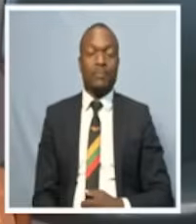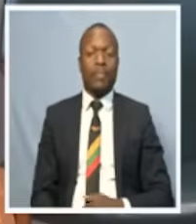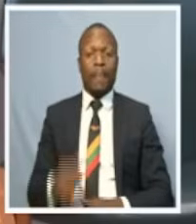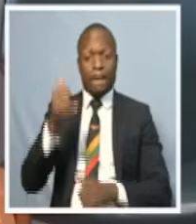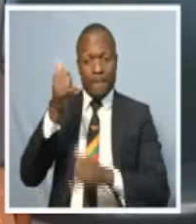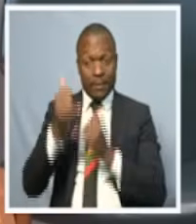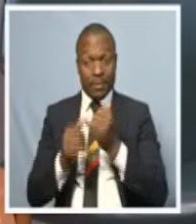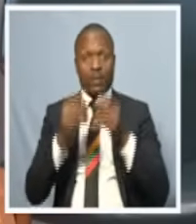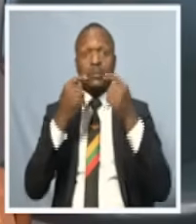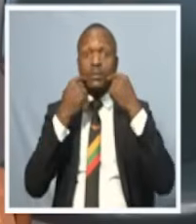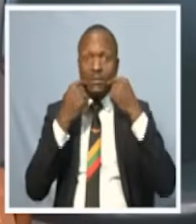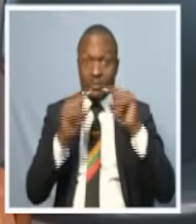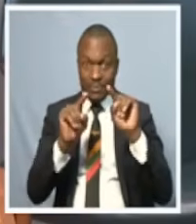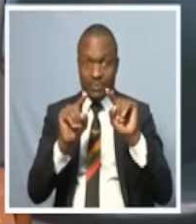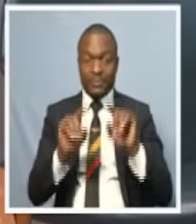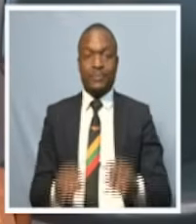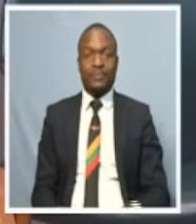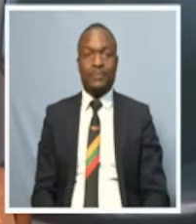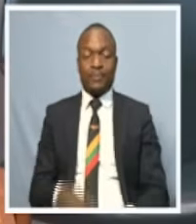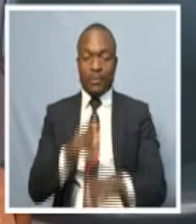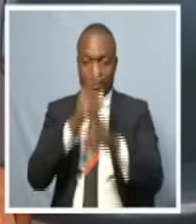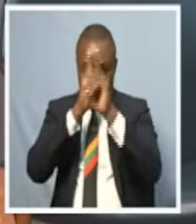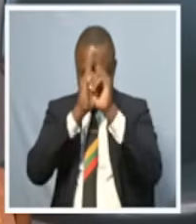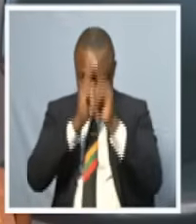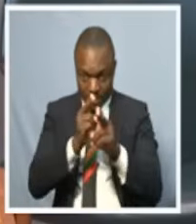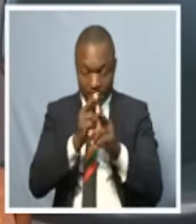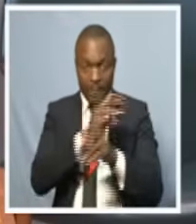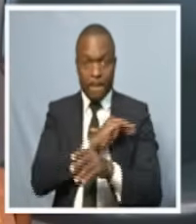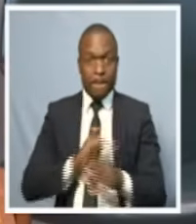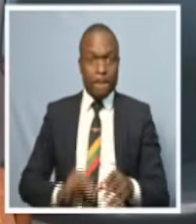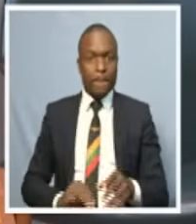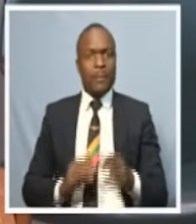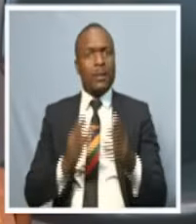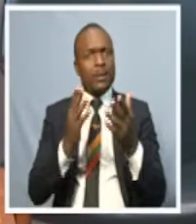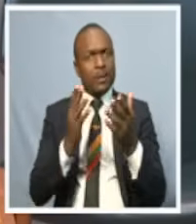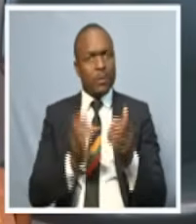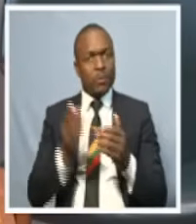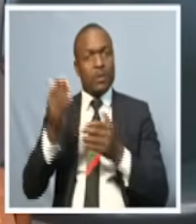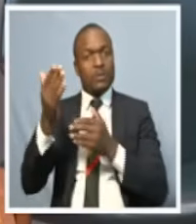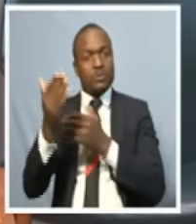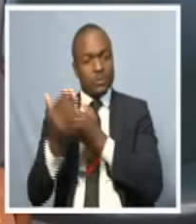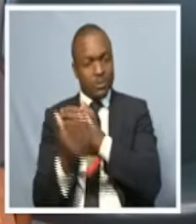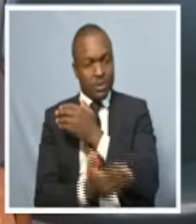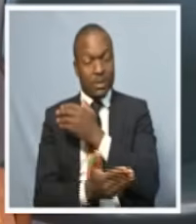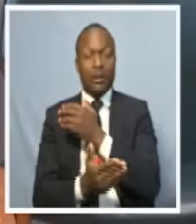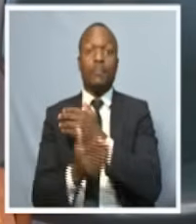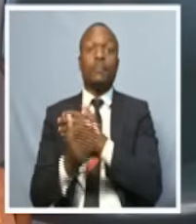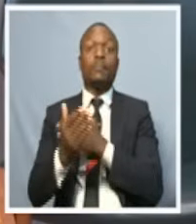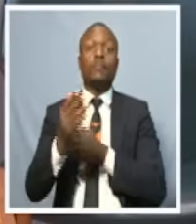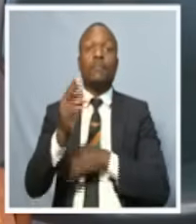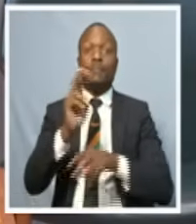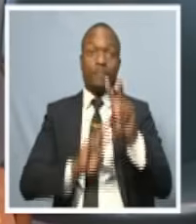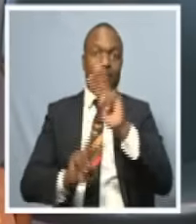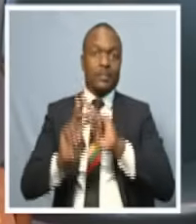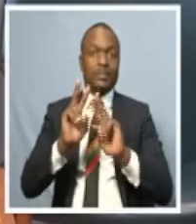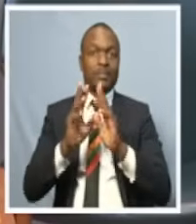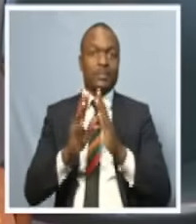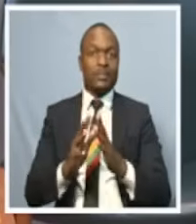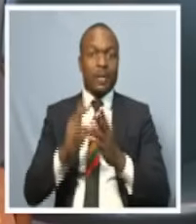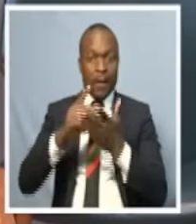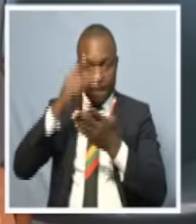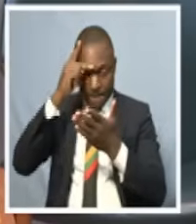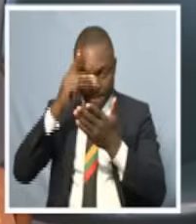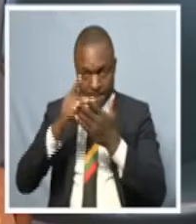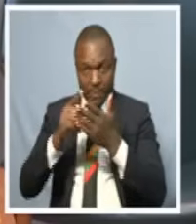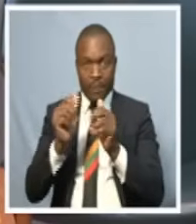The last announcement, honorable members, I wish to recognize the presence in the public gallery of pupils